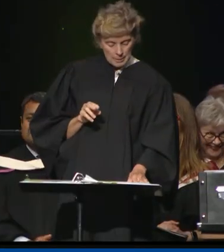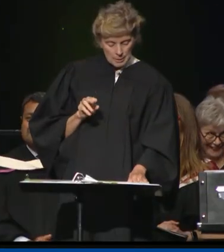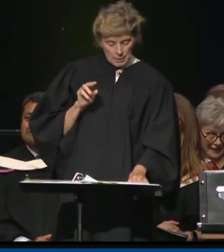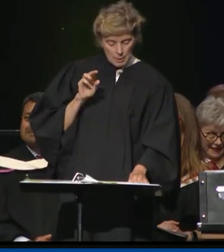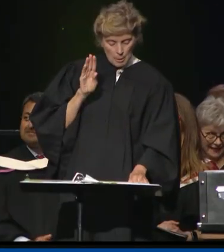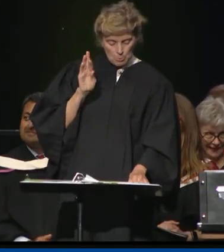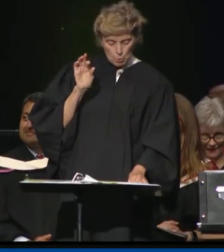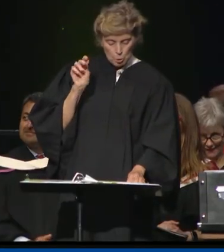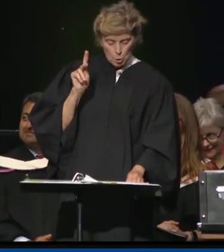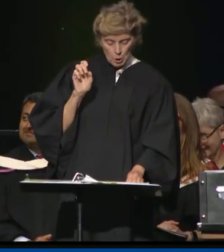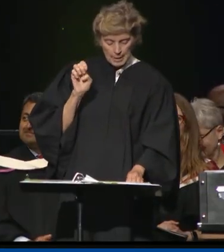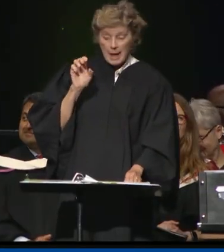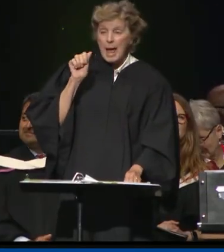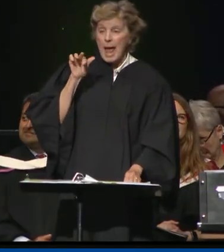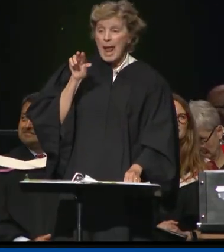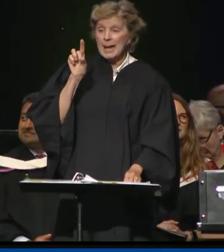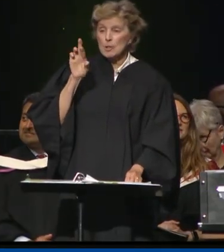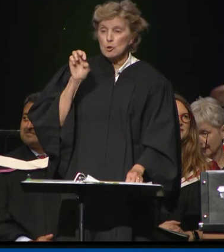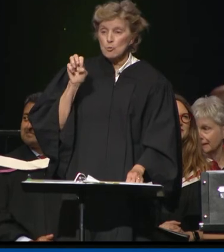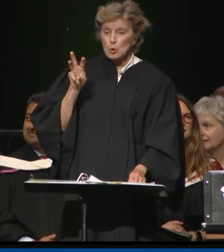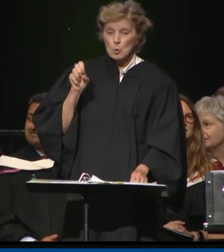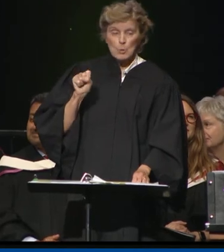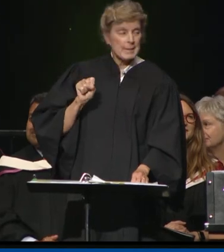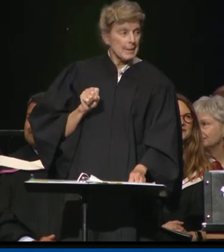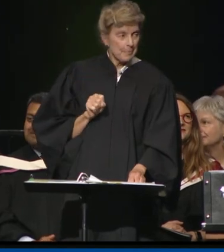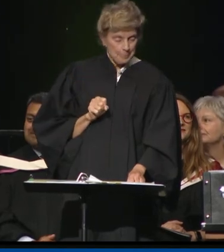Brooke Andrews.